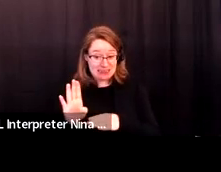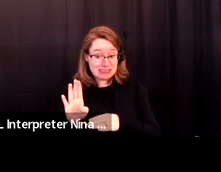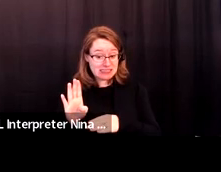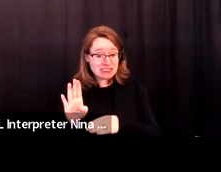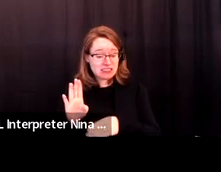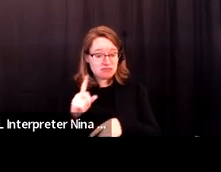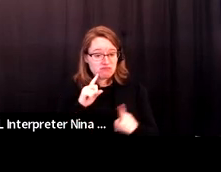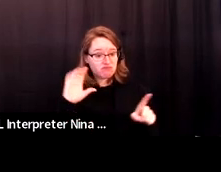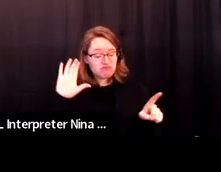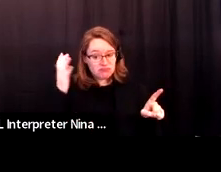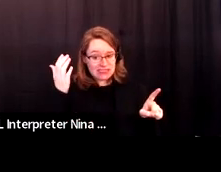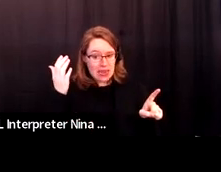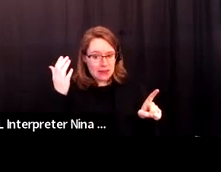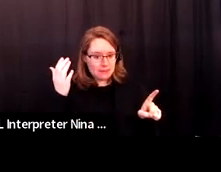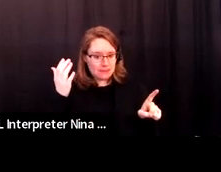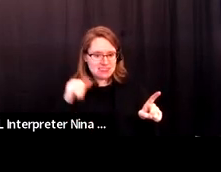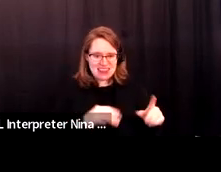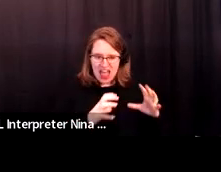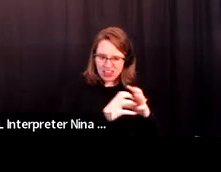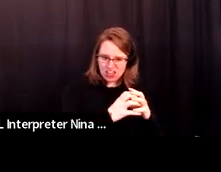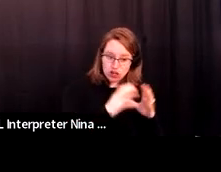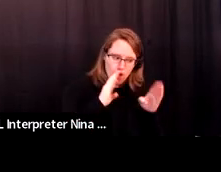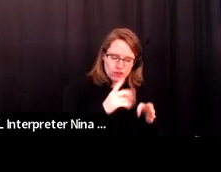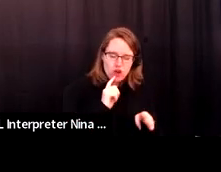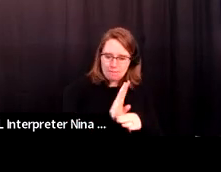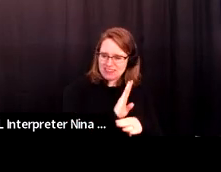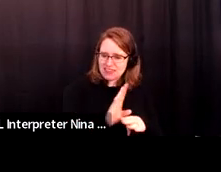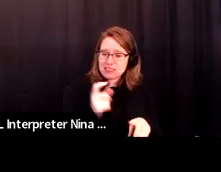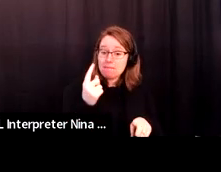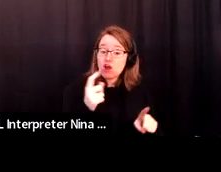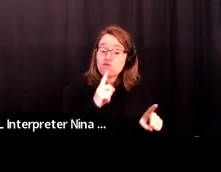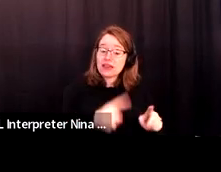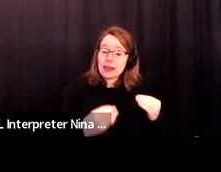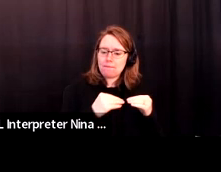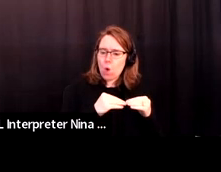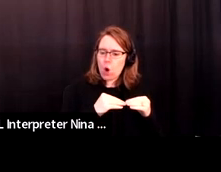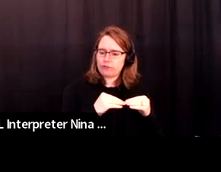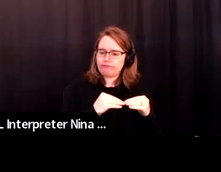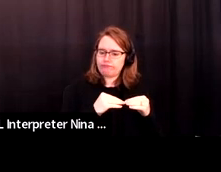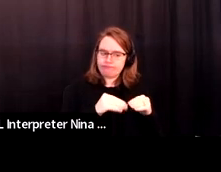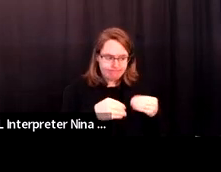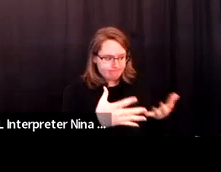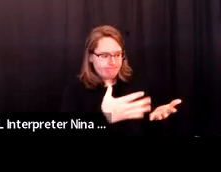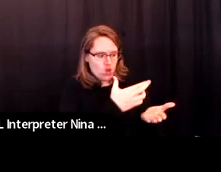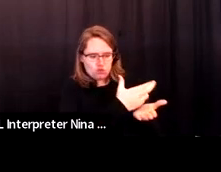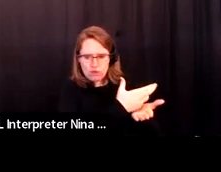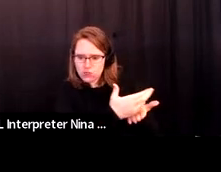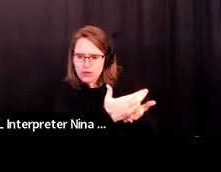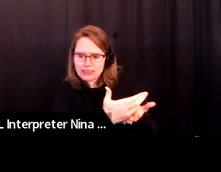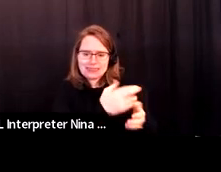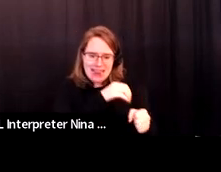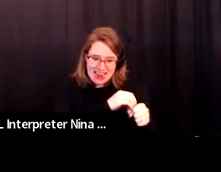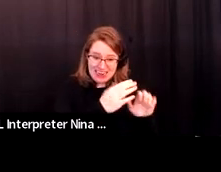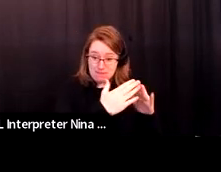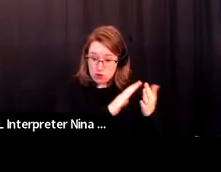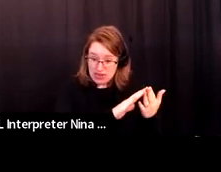like, that cluster did focus on business, but it's really more of, okay, let's build resources within communities. I'd